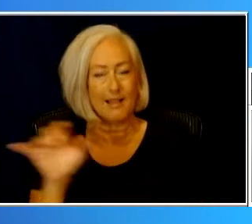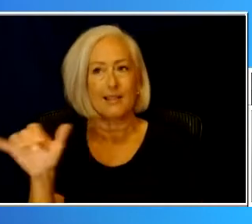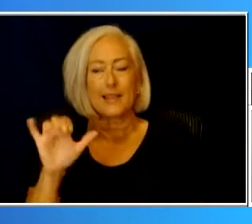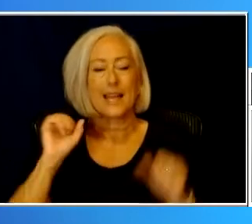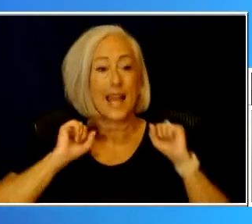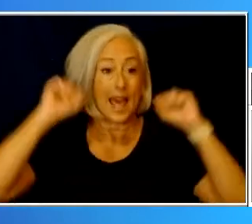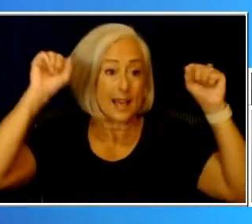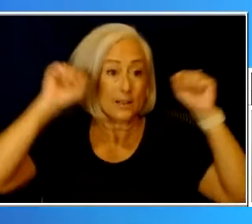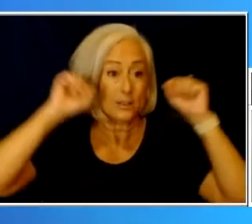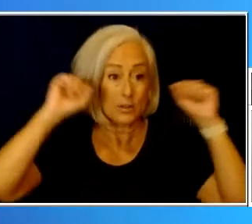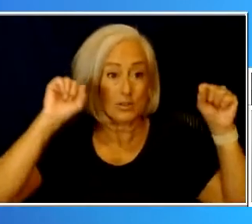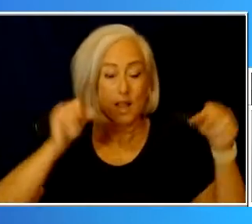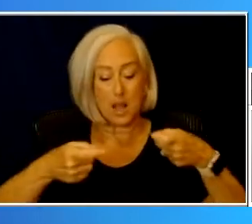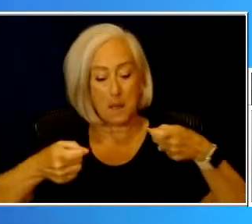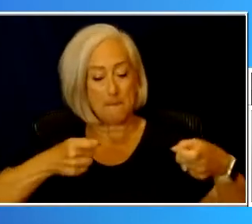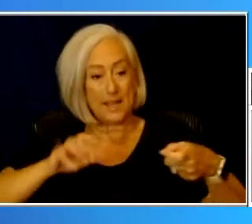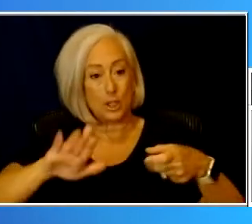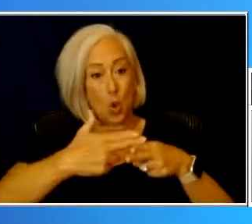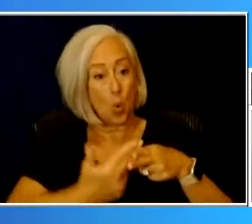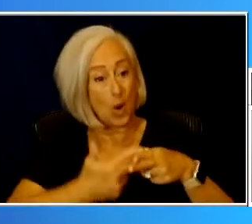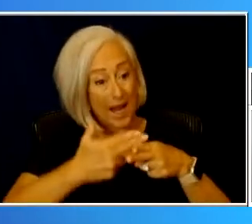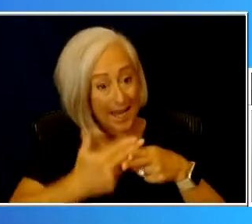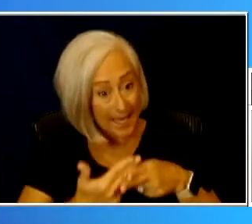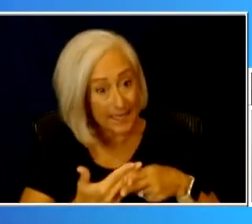management, an appropriate diet,